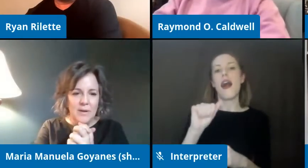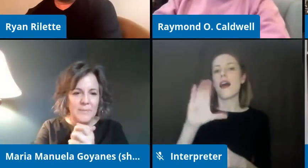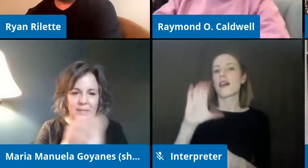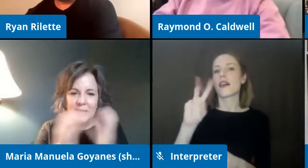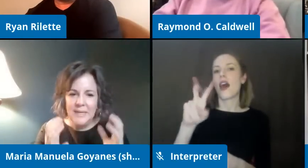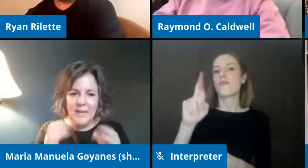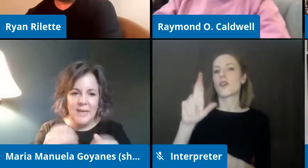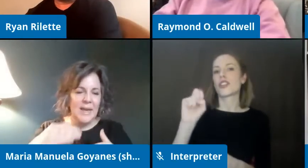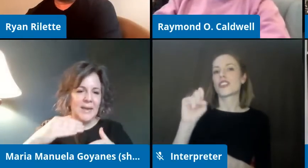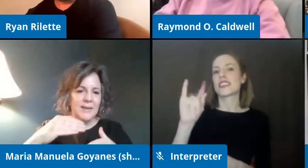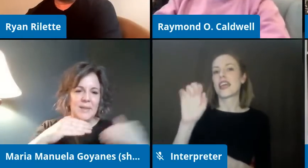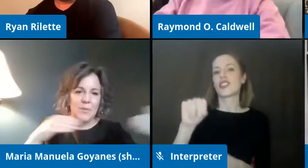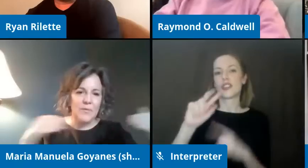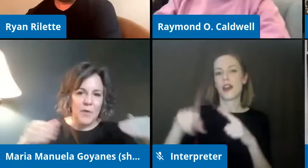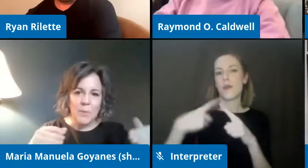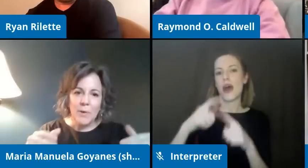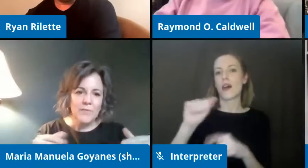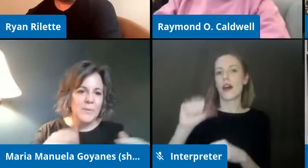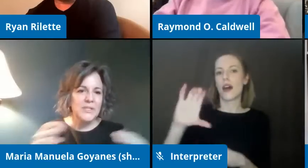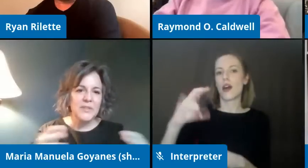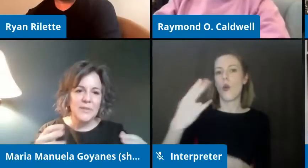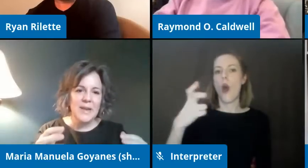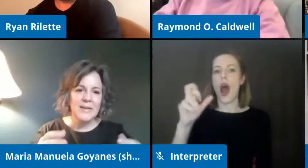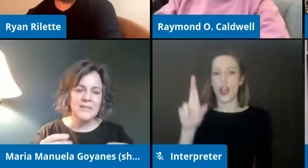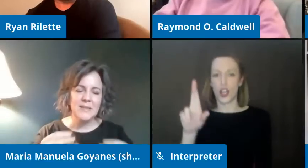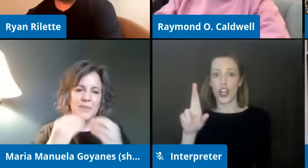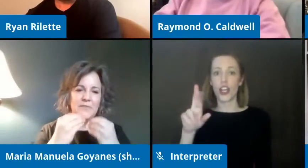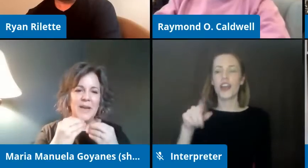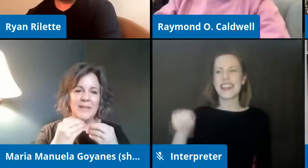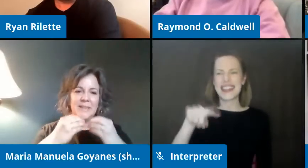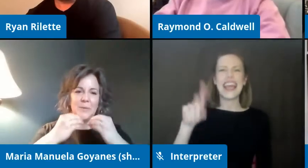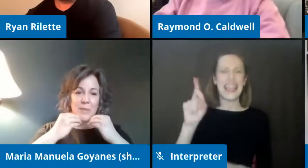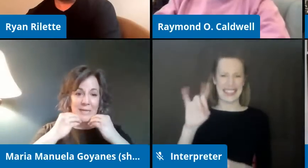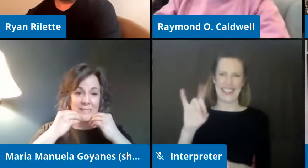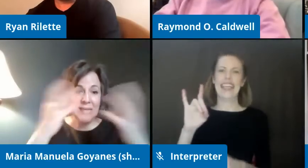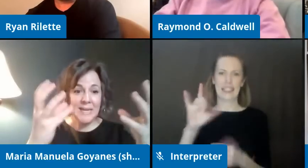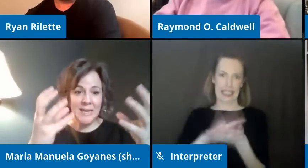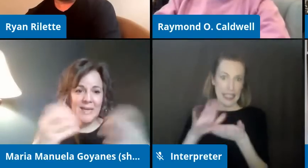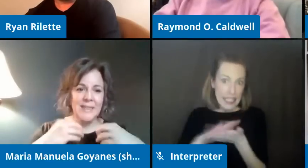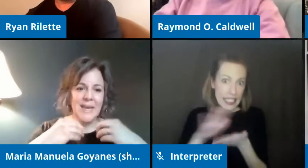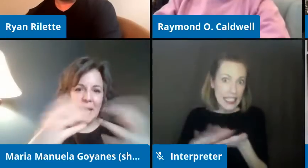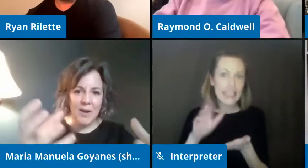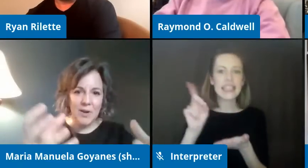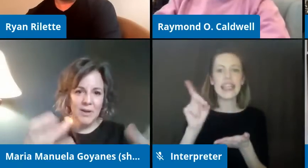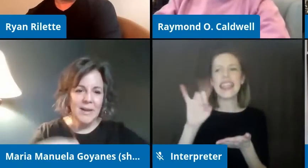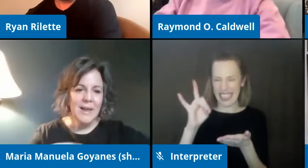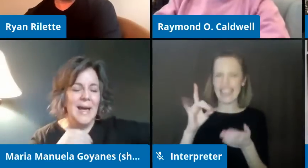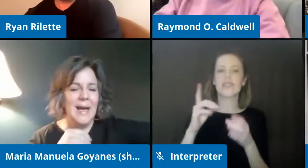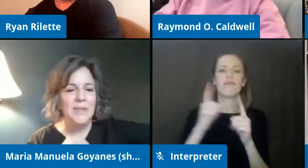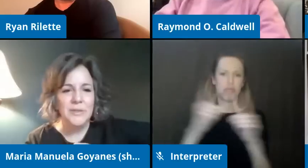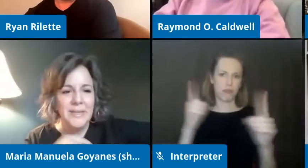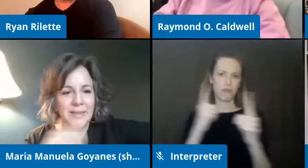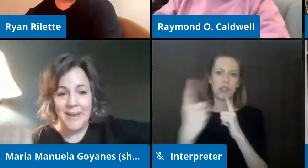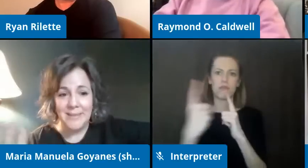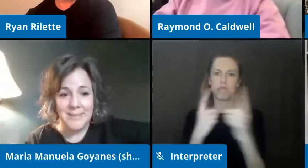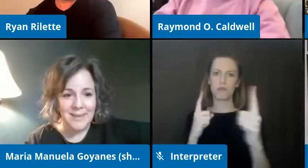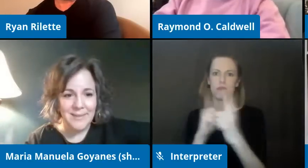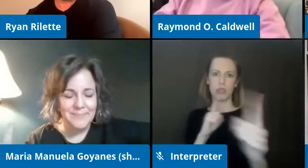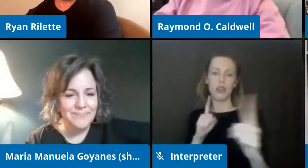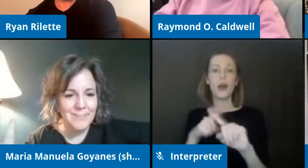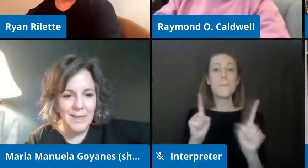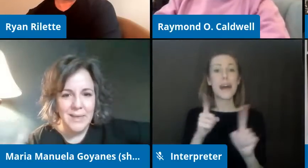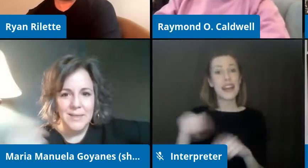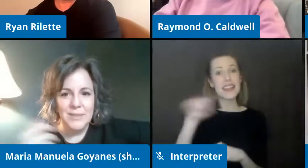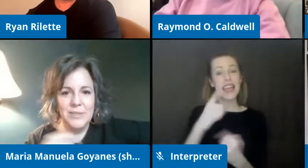know, cleaning, and they were far apart from each other and that kind of stuff. But the fact that they were like singing in the air, actually they got